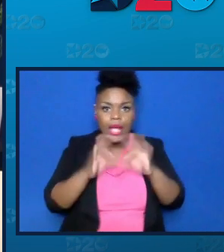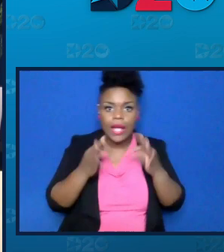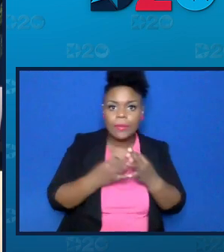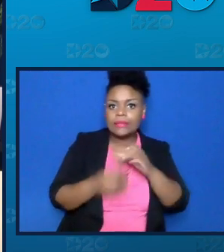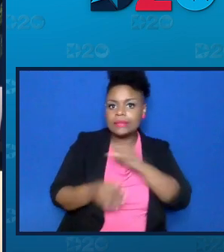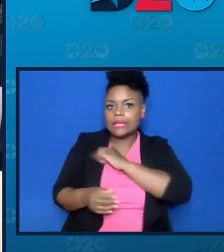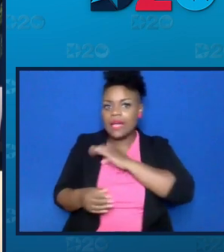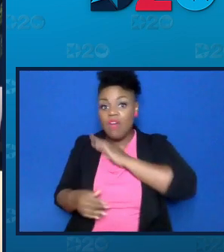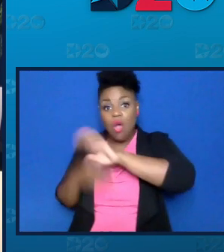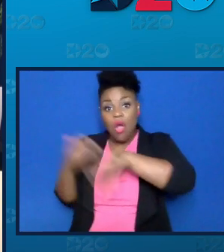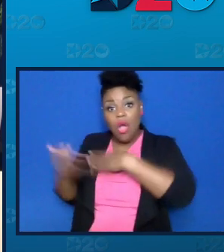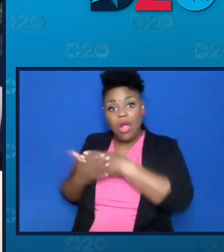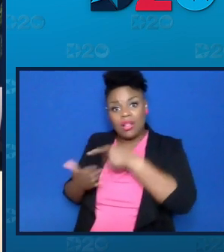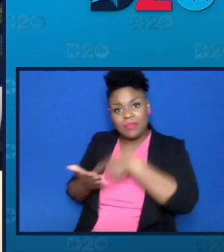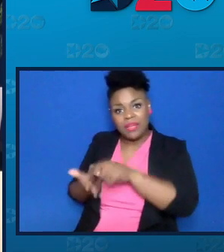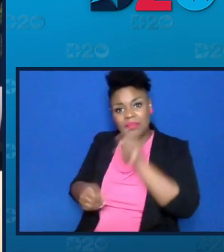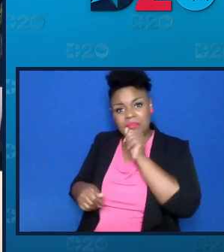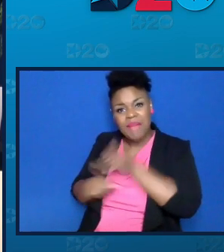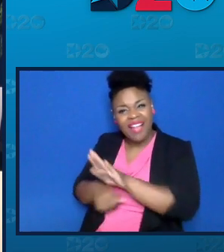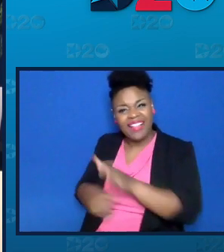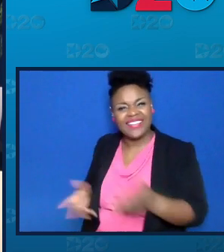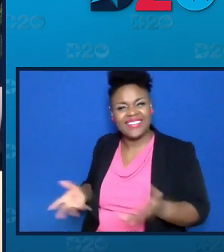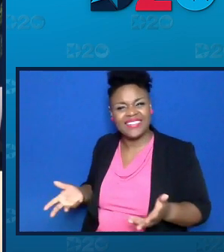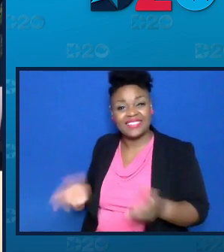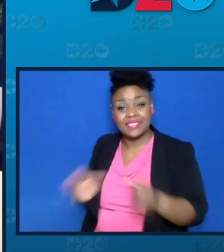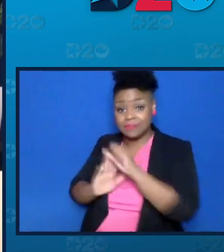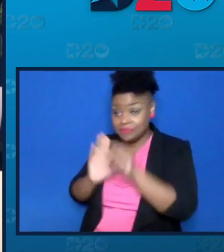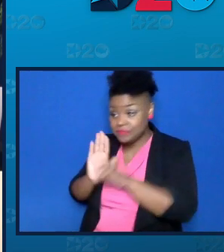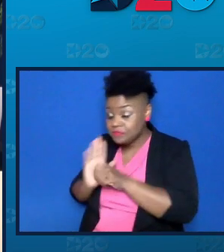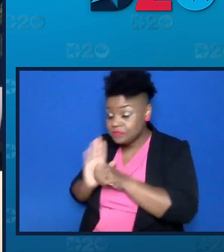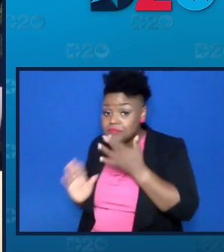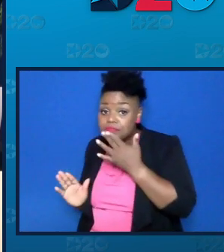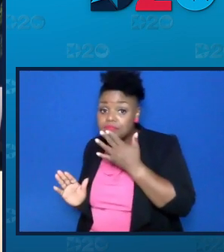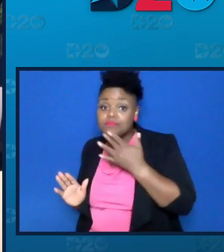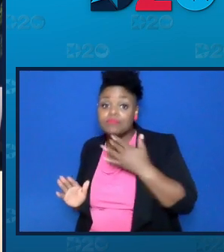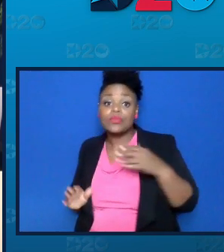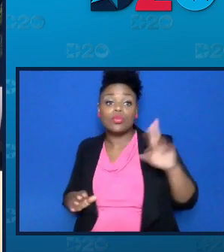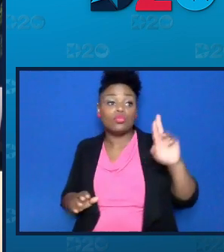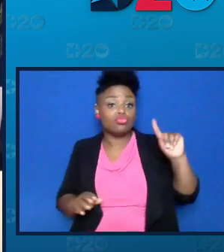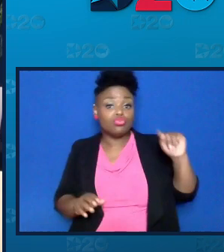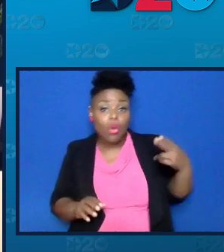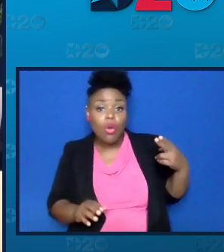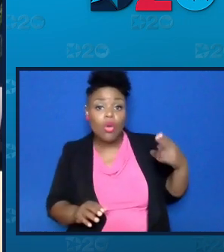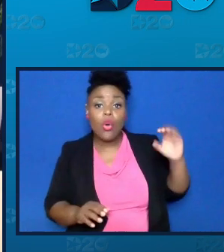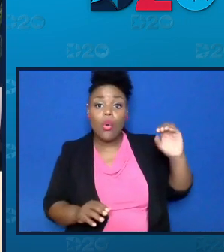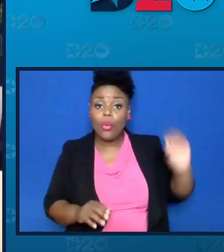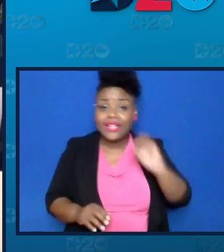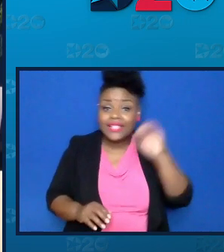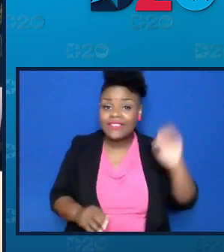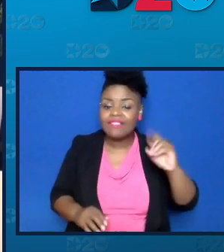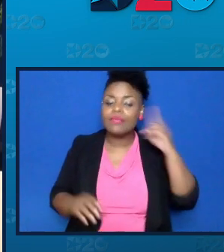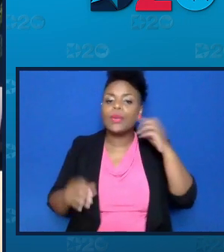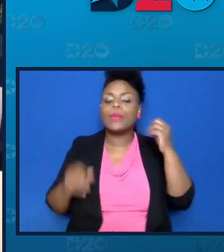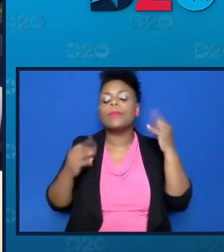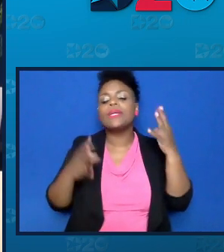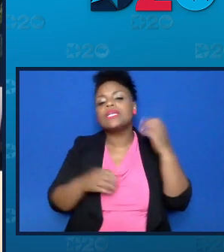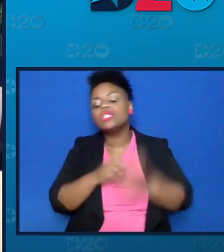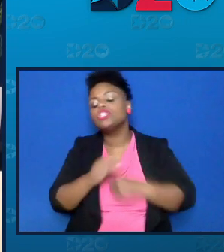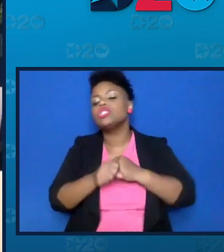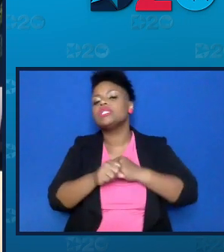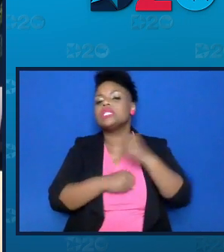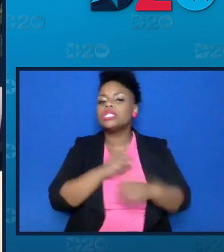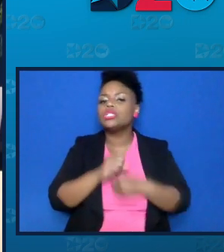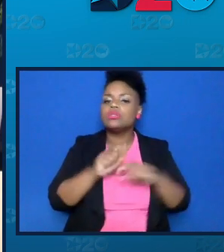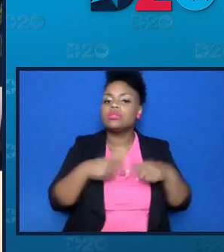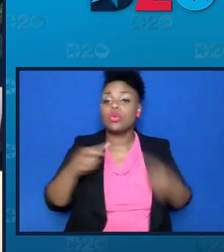in states like Colorado, Utah, and Oregon, voters have been voting by mail for years. Republicans and Democrats